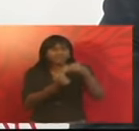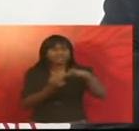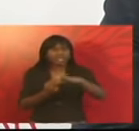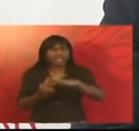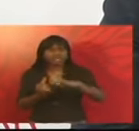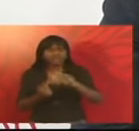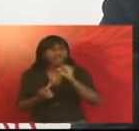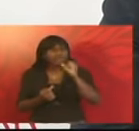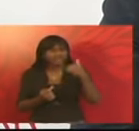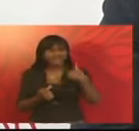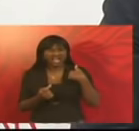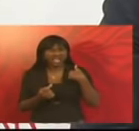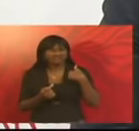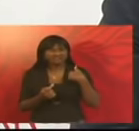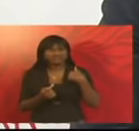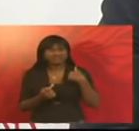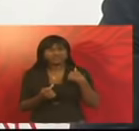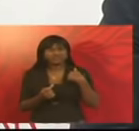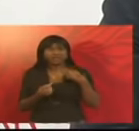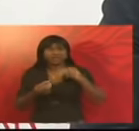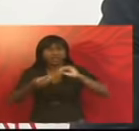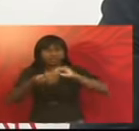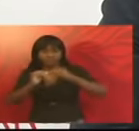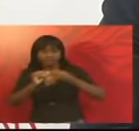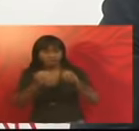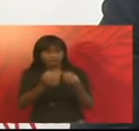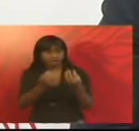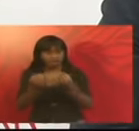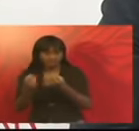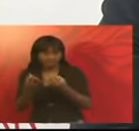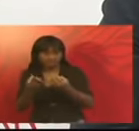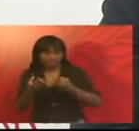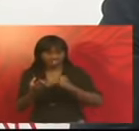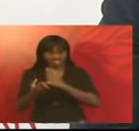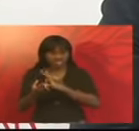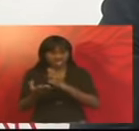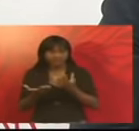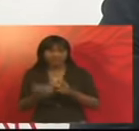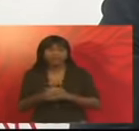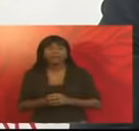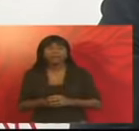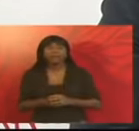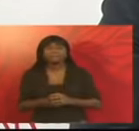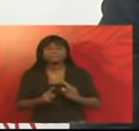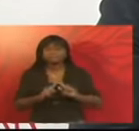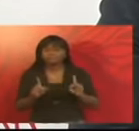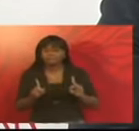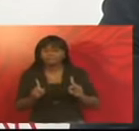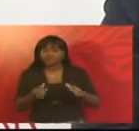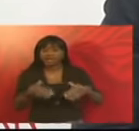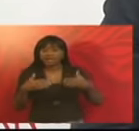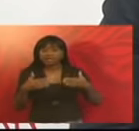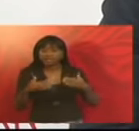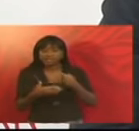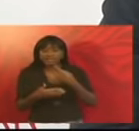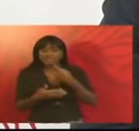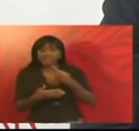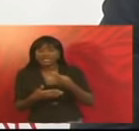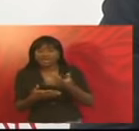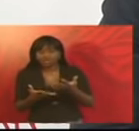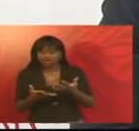the exact number of the composition within the system here, but we'd be happy to give you a sense of what that